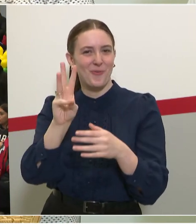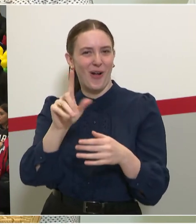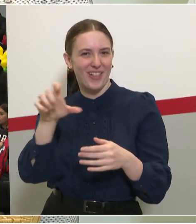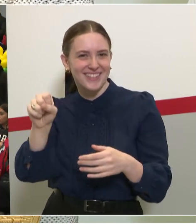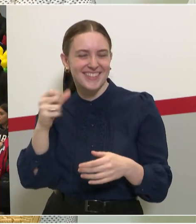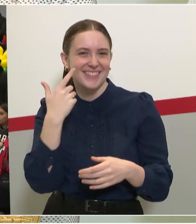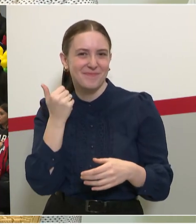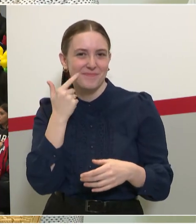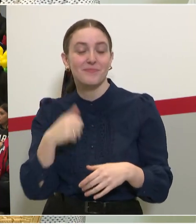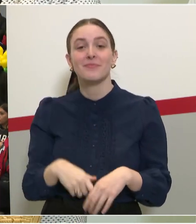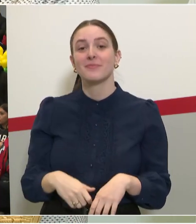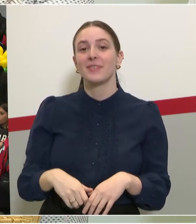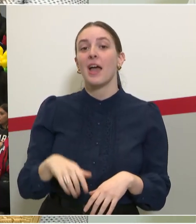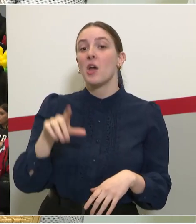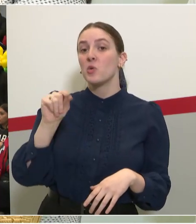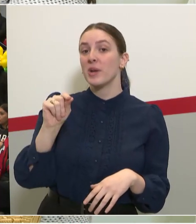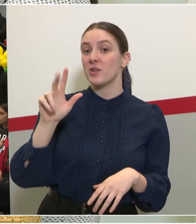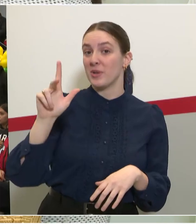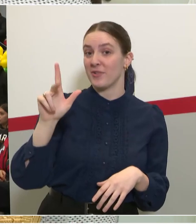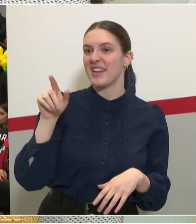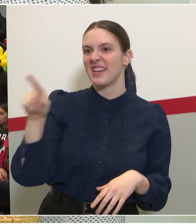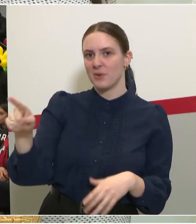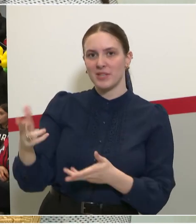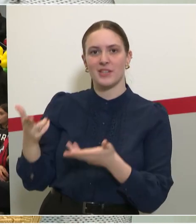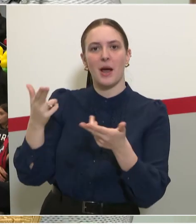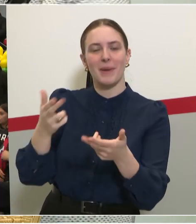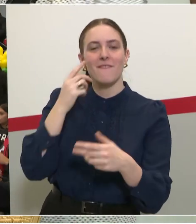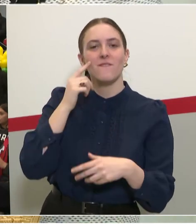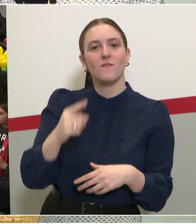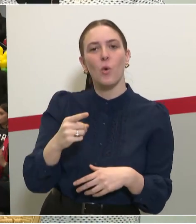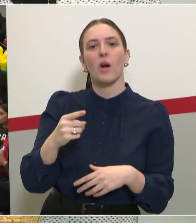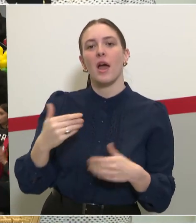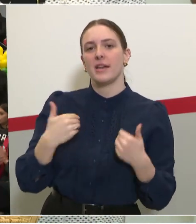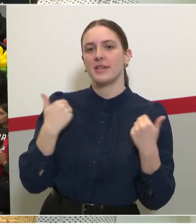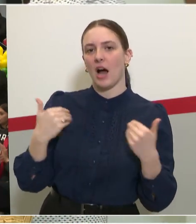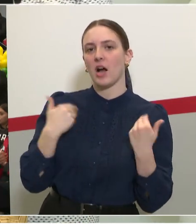nominated Young Doctor of the Year. Put your hands together. Thank you very, very much.